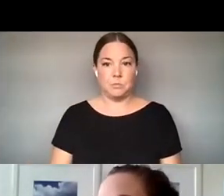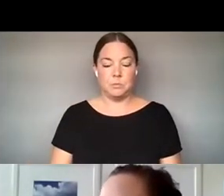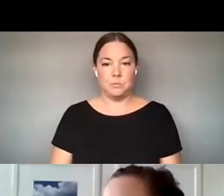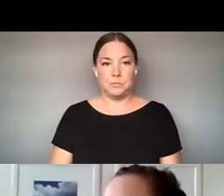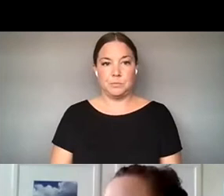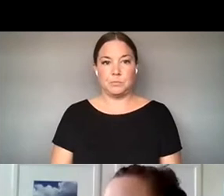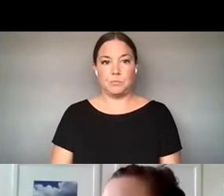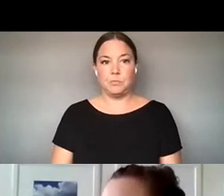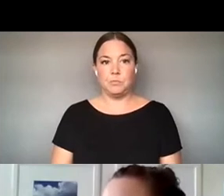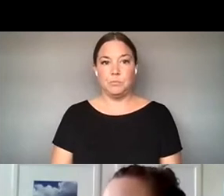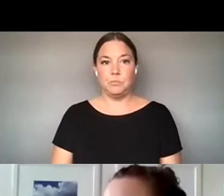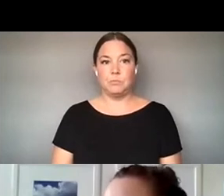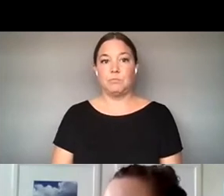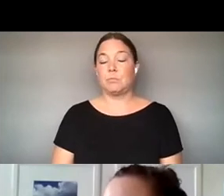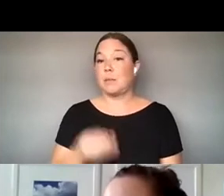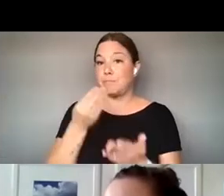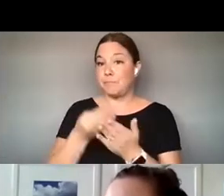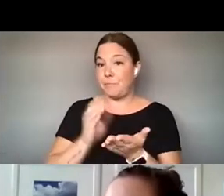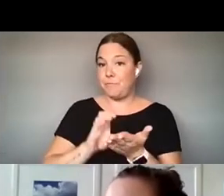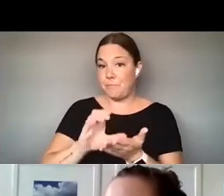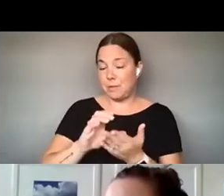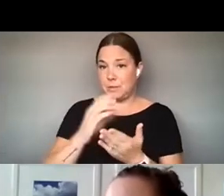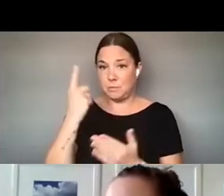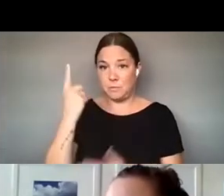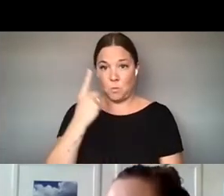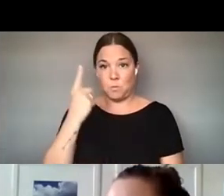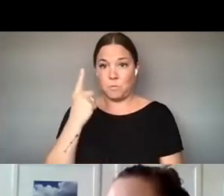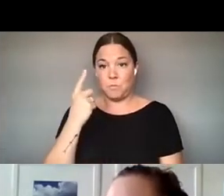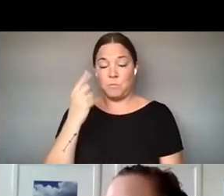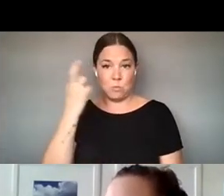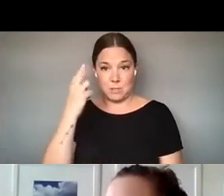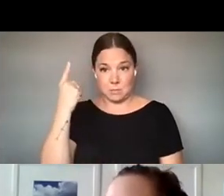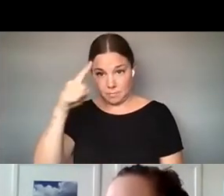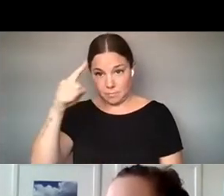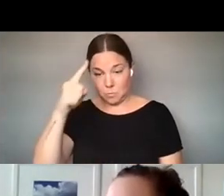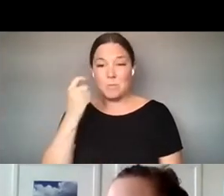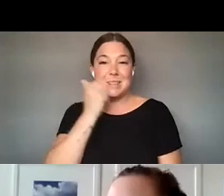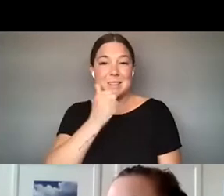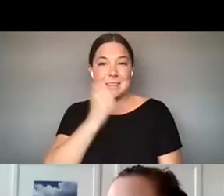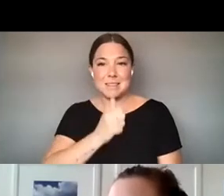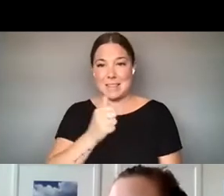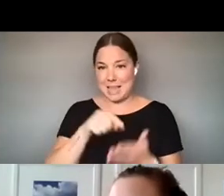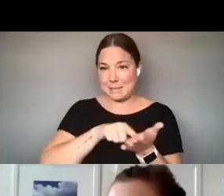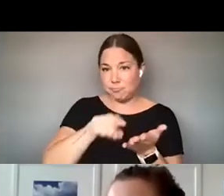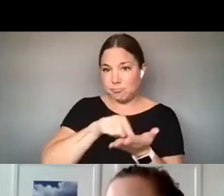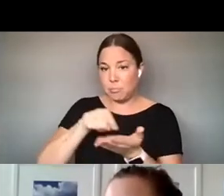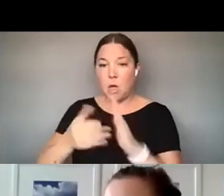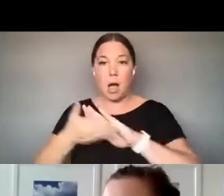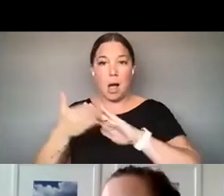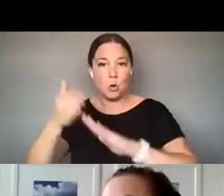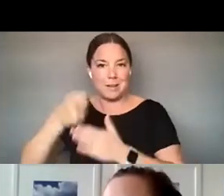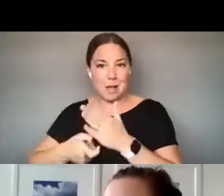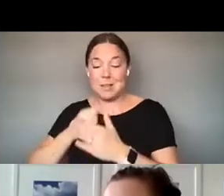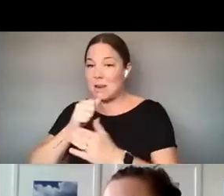Rescue Plan funds are intended to support day-to-day business expenses or operating costs and not specific